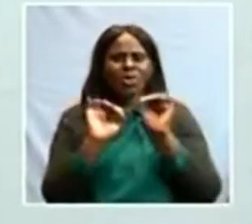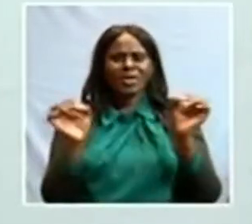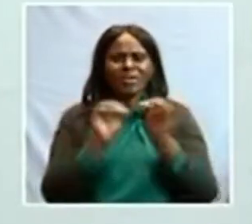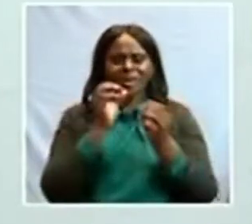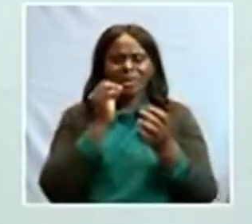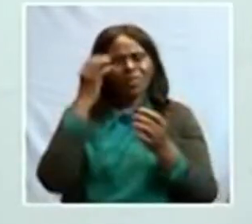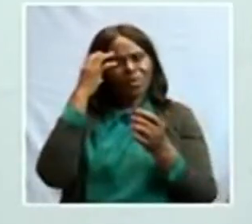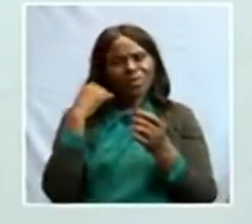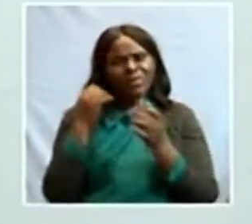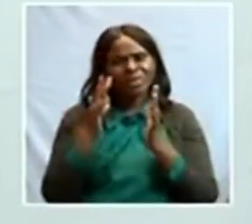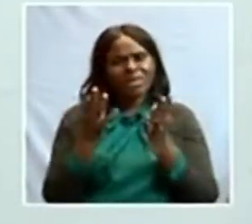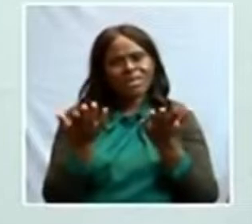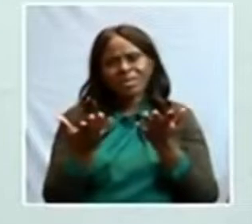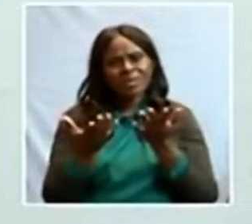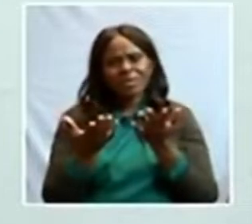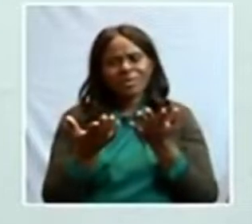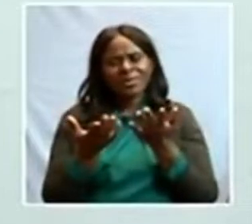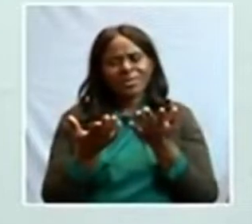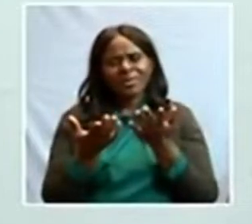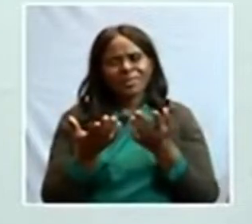mofsazi.